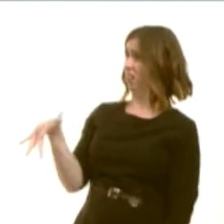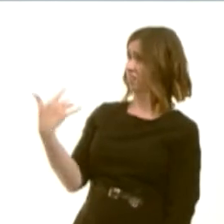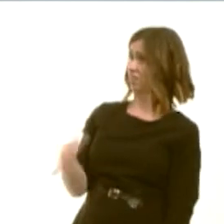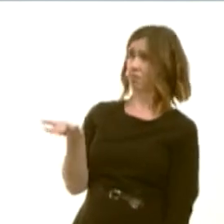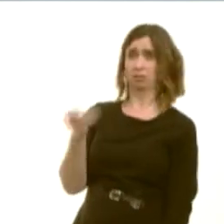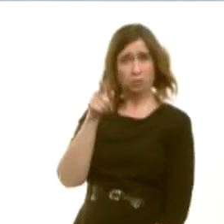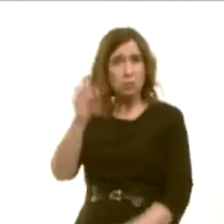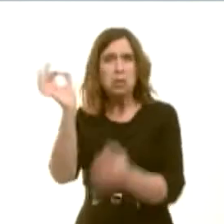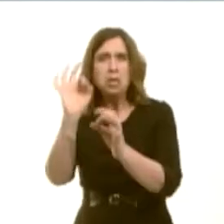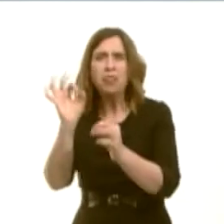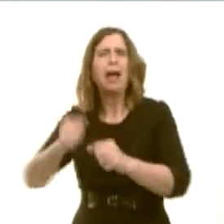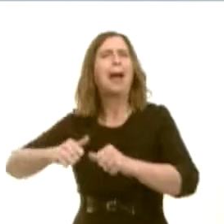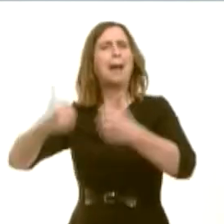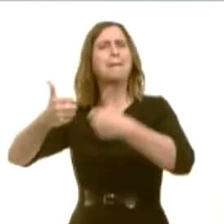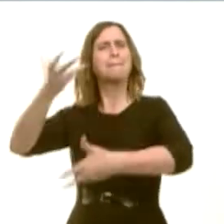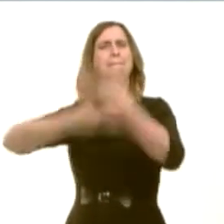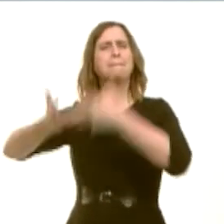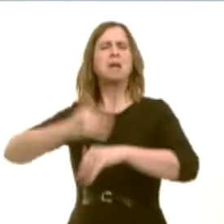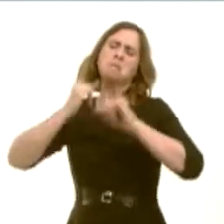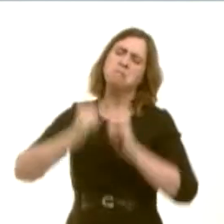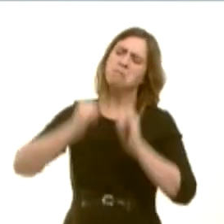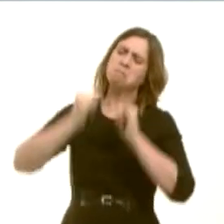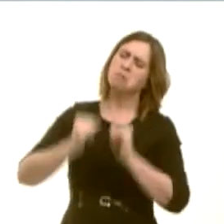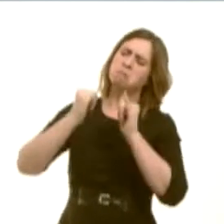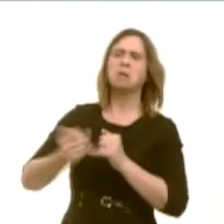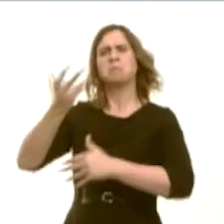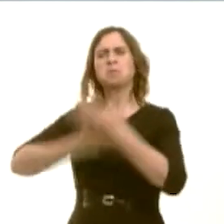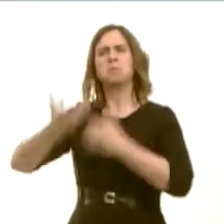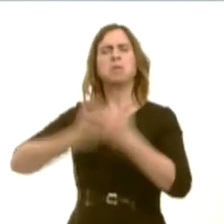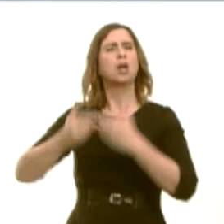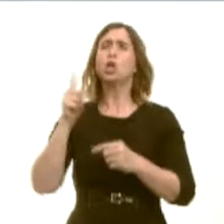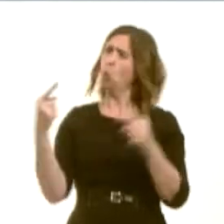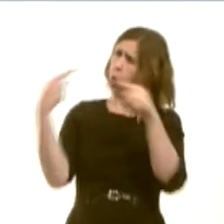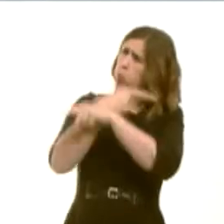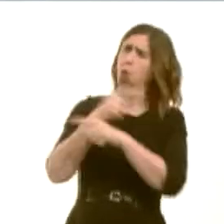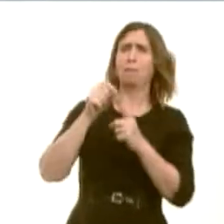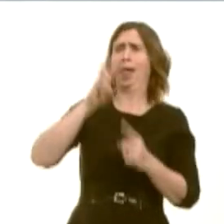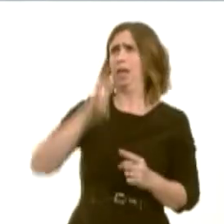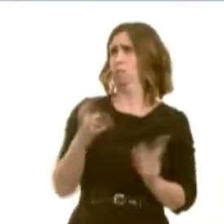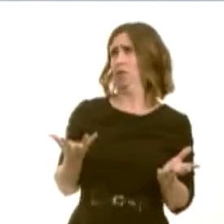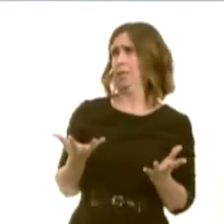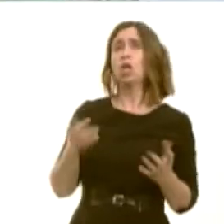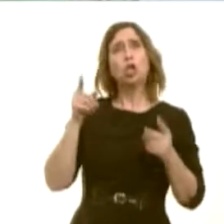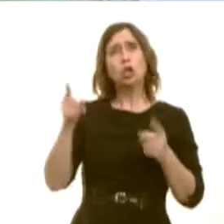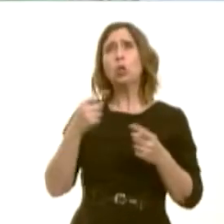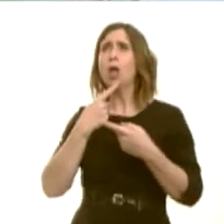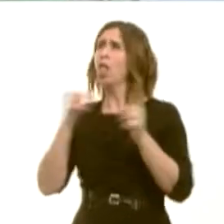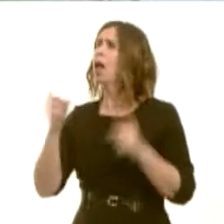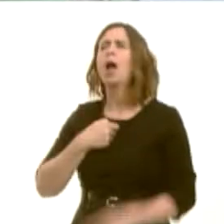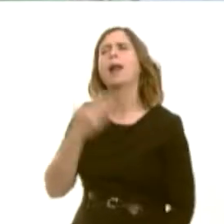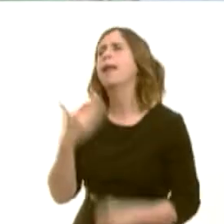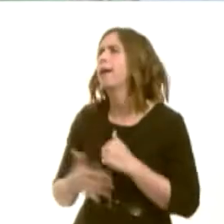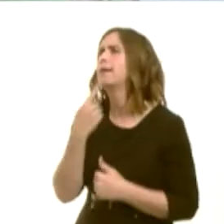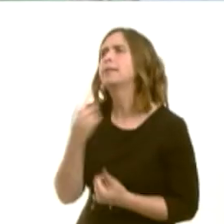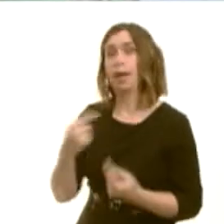positive to say at all. And that's all you want to do is misrepresent Plaid Cymru's position when I've said